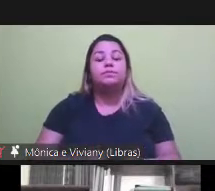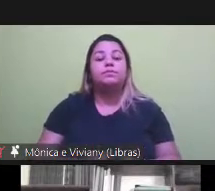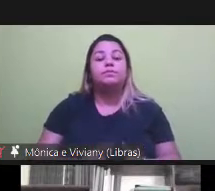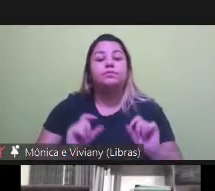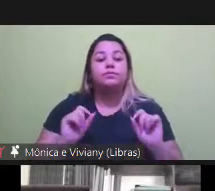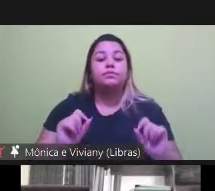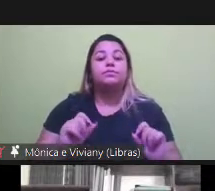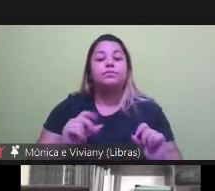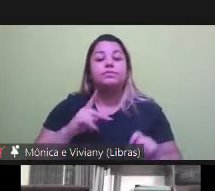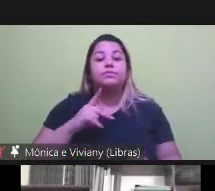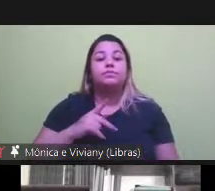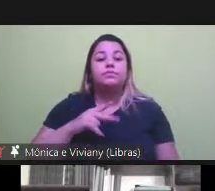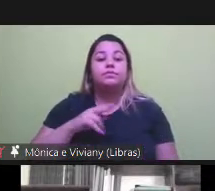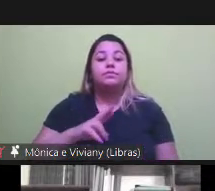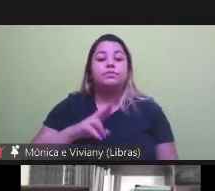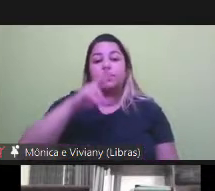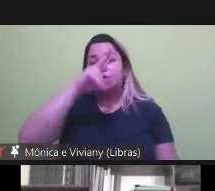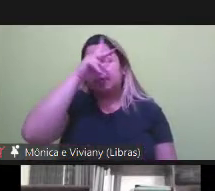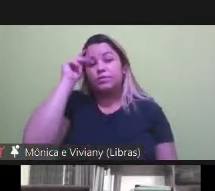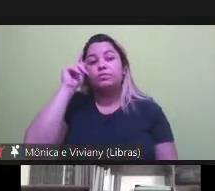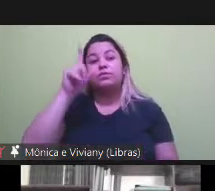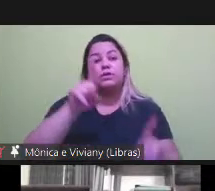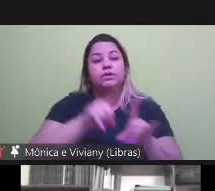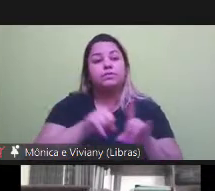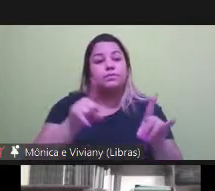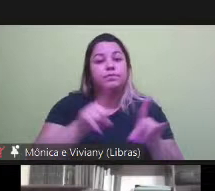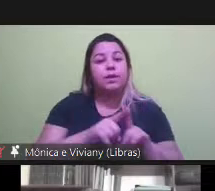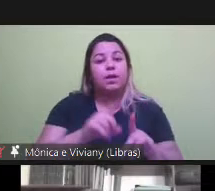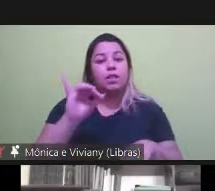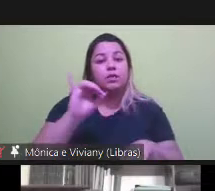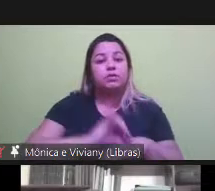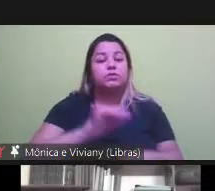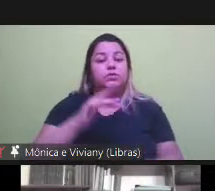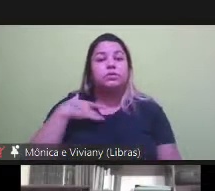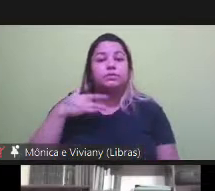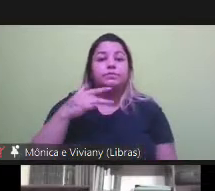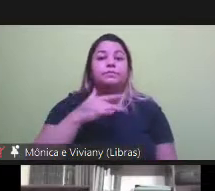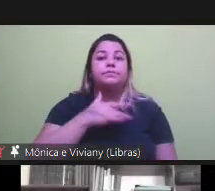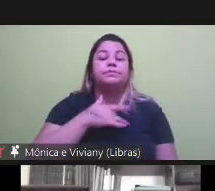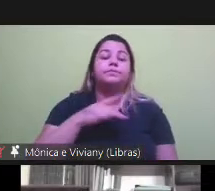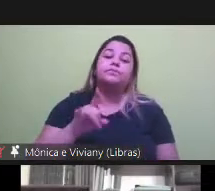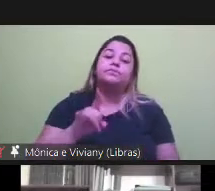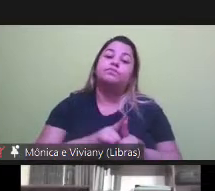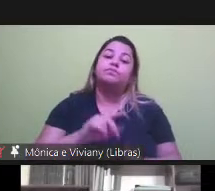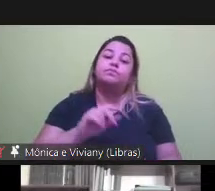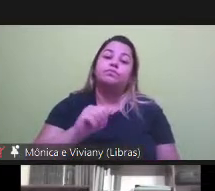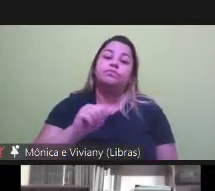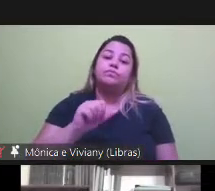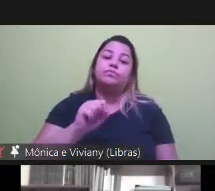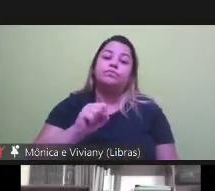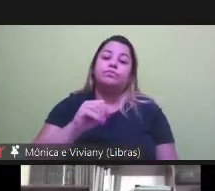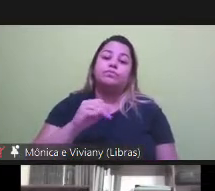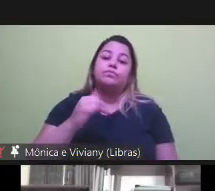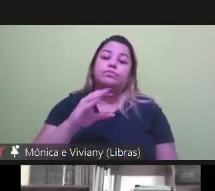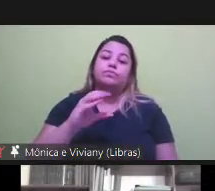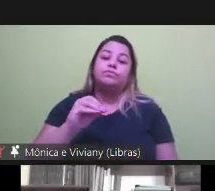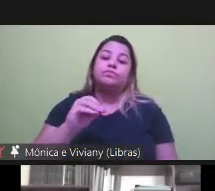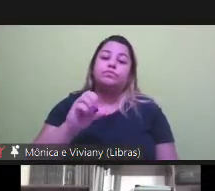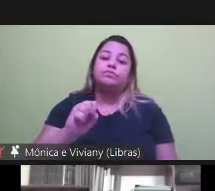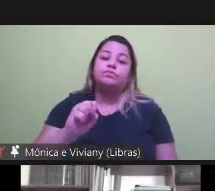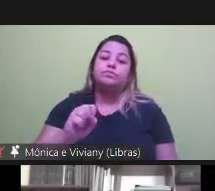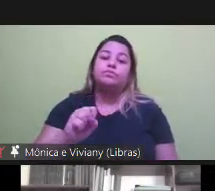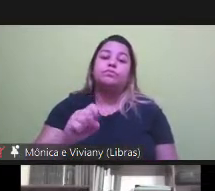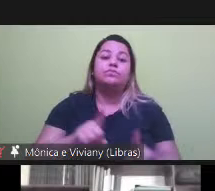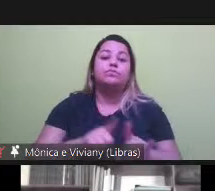social services and education, the schools and neighbor associations